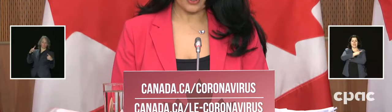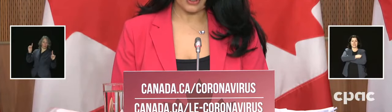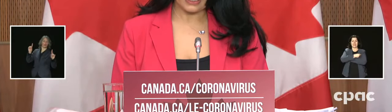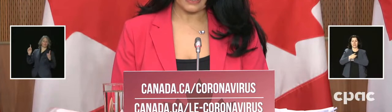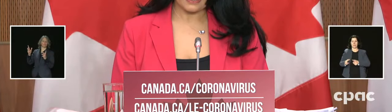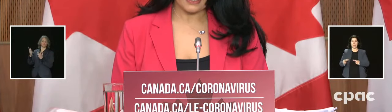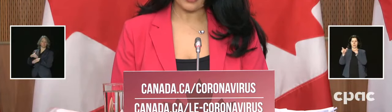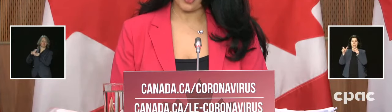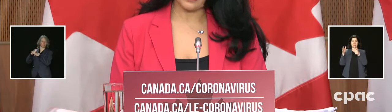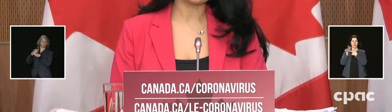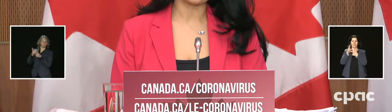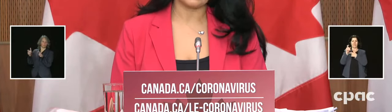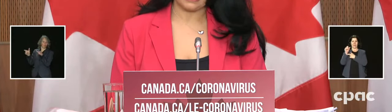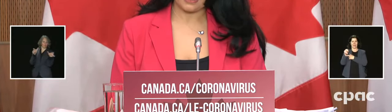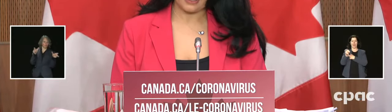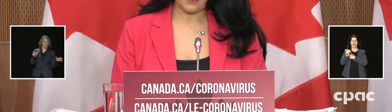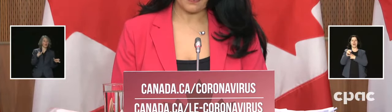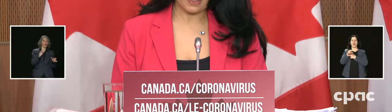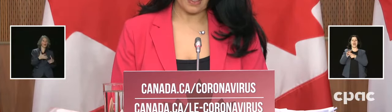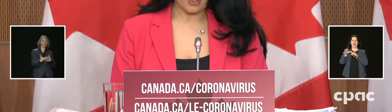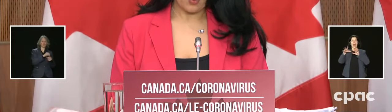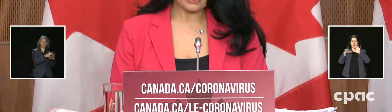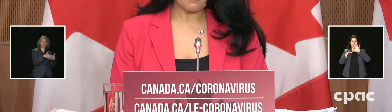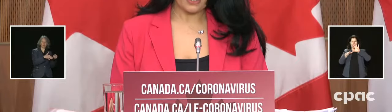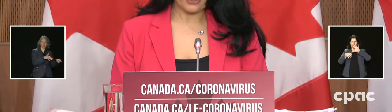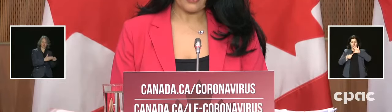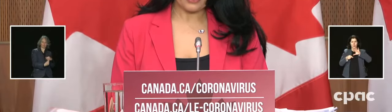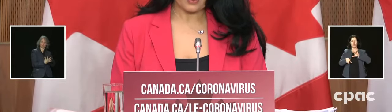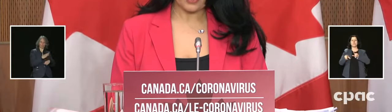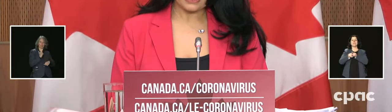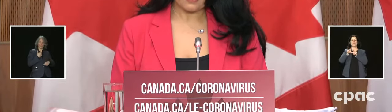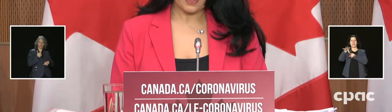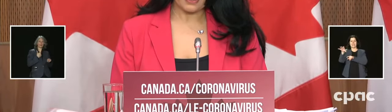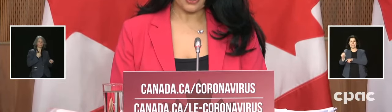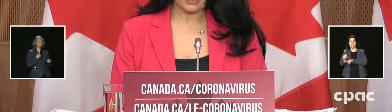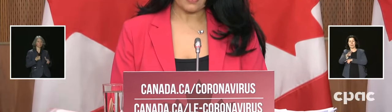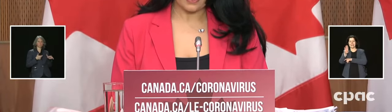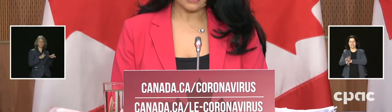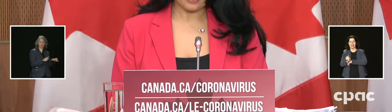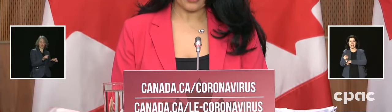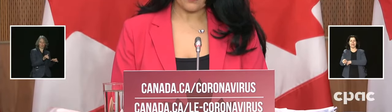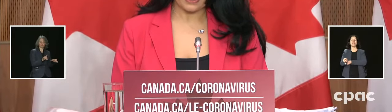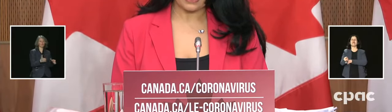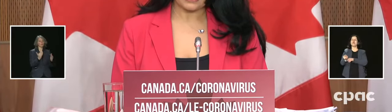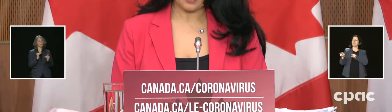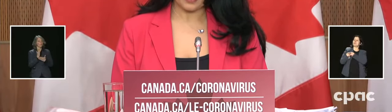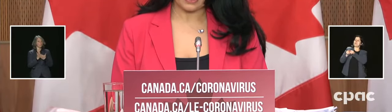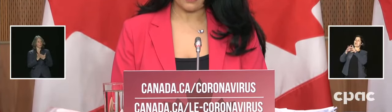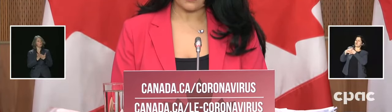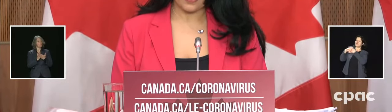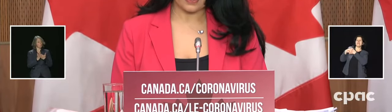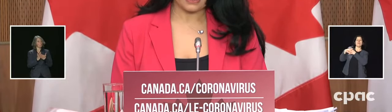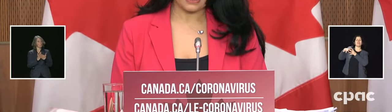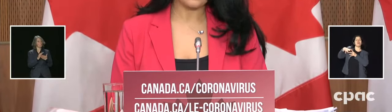also currently the predominant strain in Canada. While some minor differences were identified, the Janssen vaccine provided